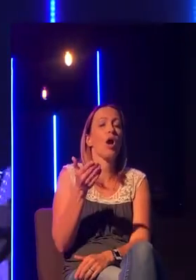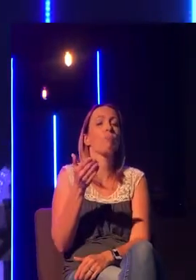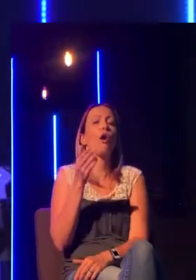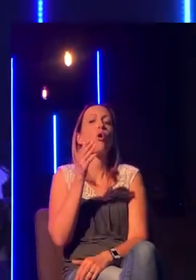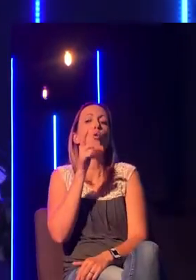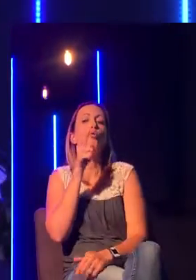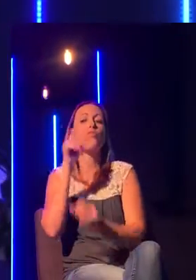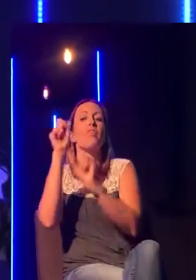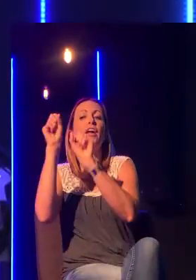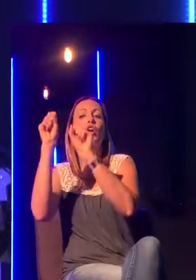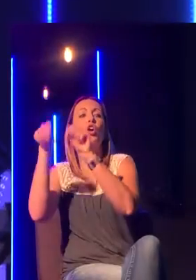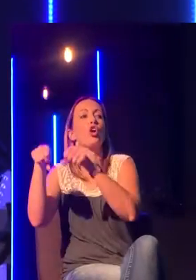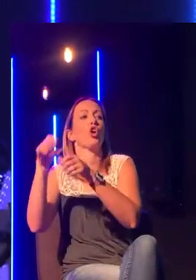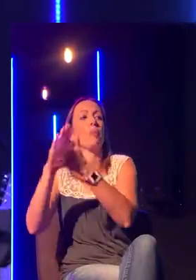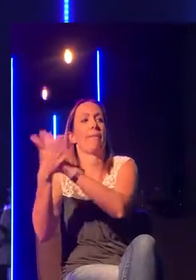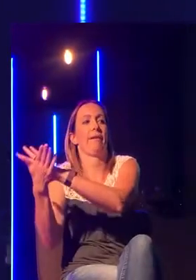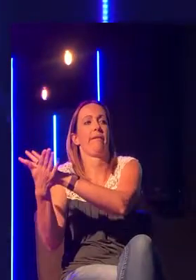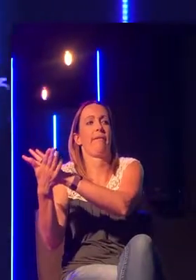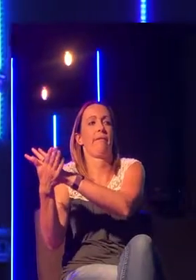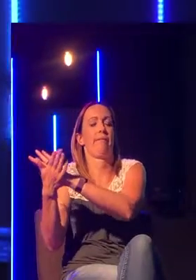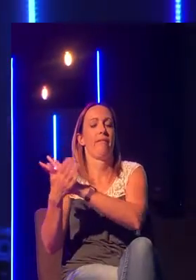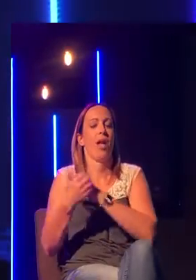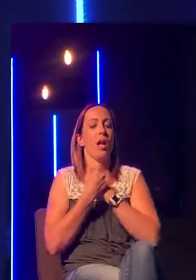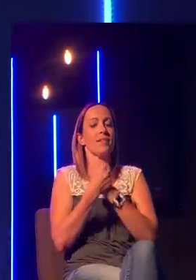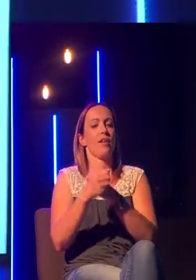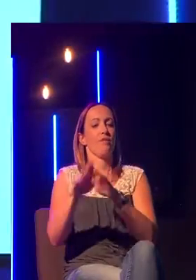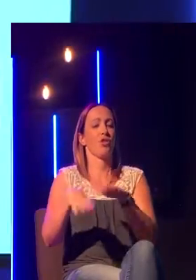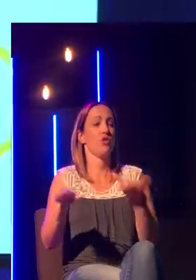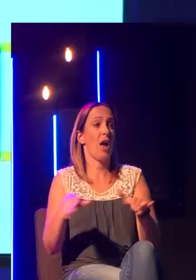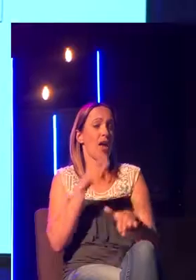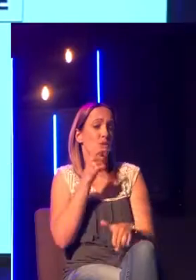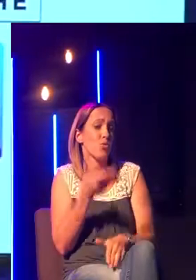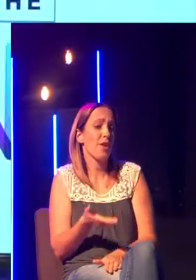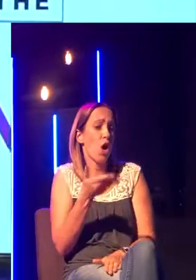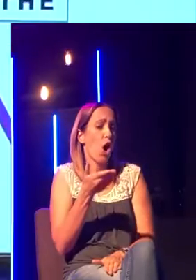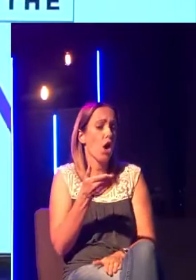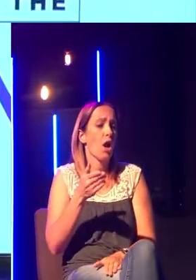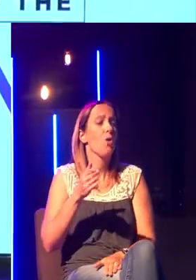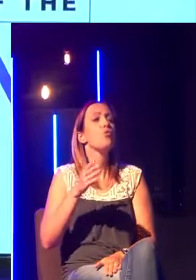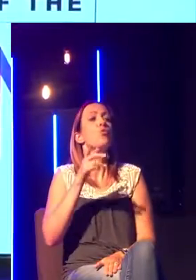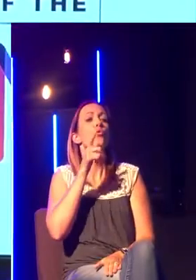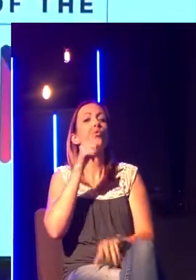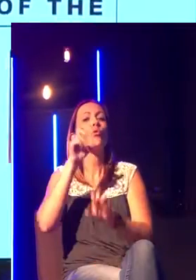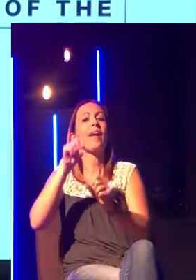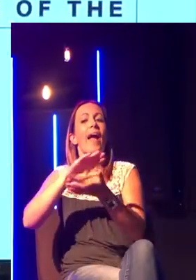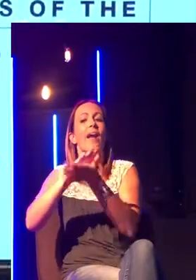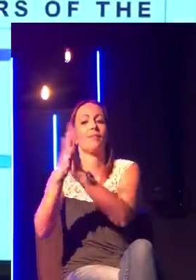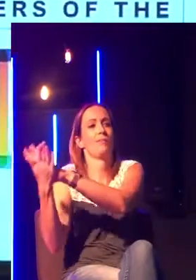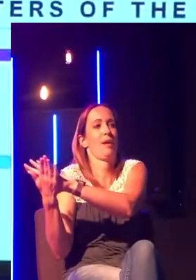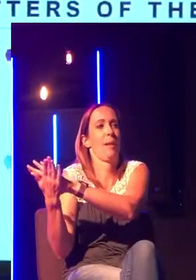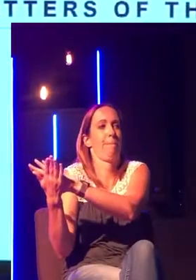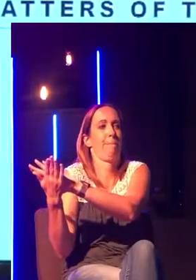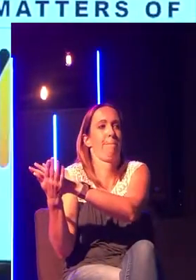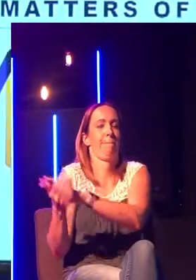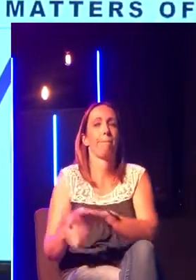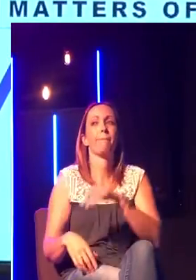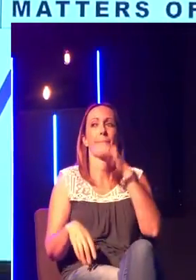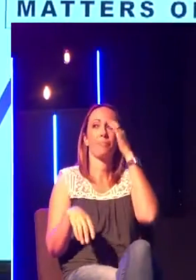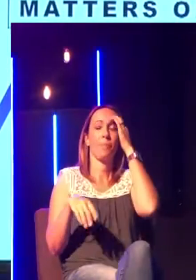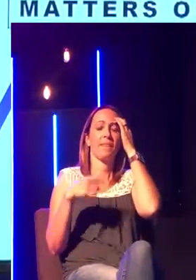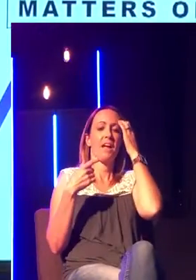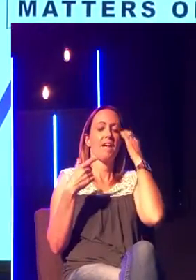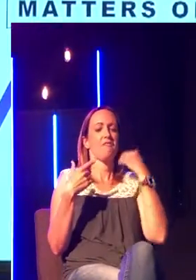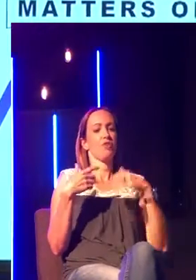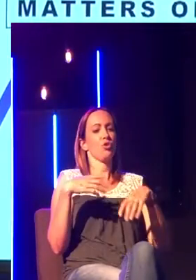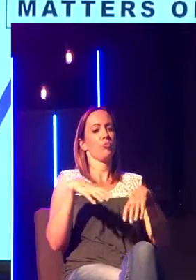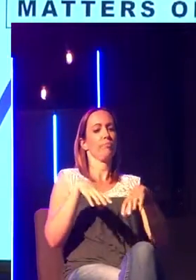be. It's loving your child, not as they are, but who they could be. It's seeing what can become. If you take the initiative, you